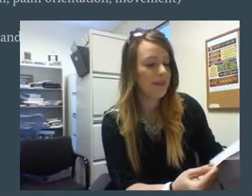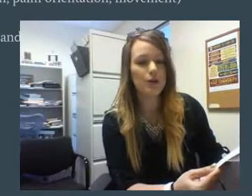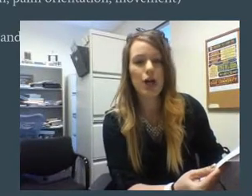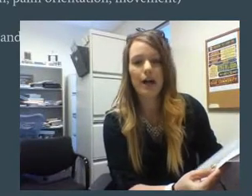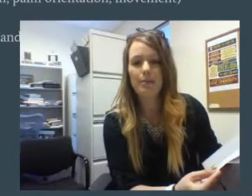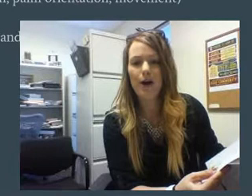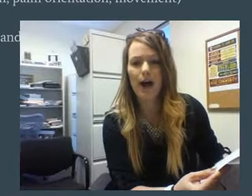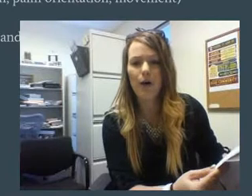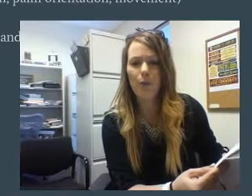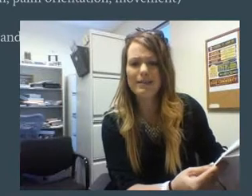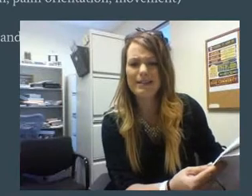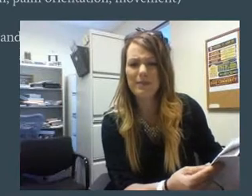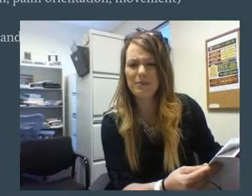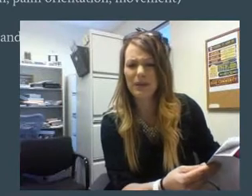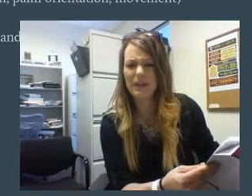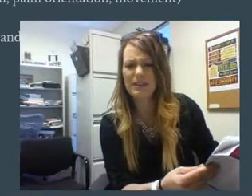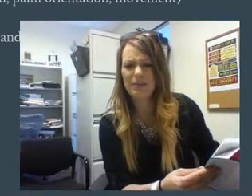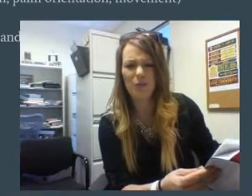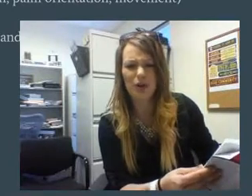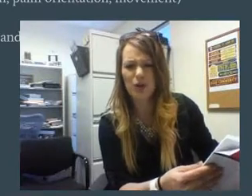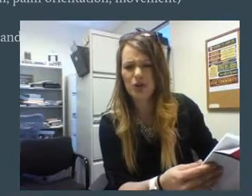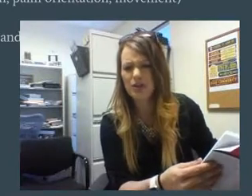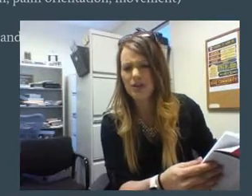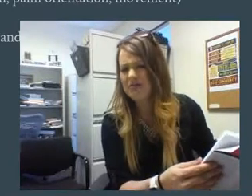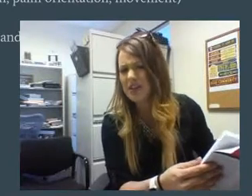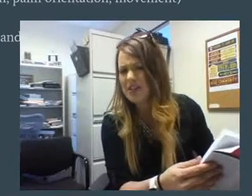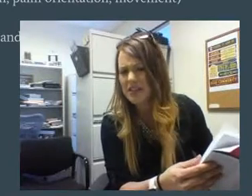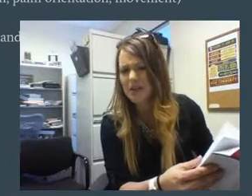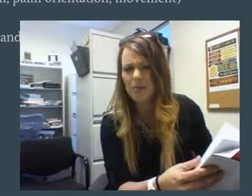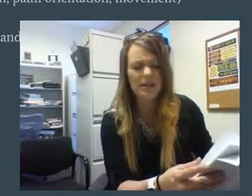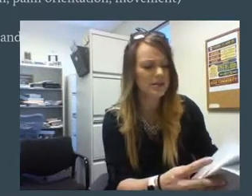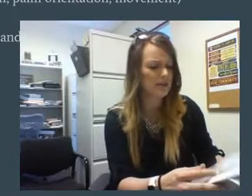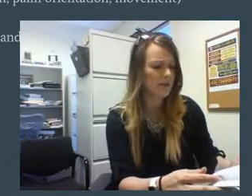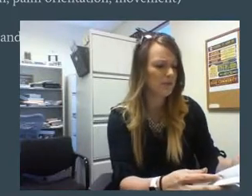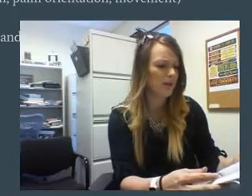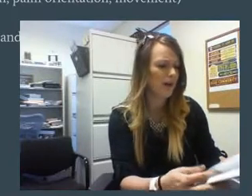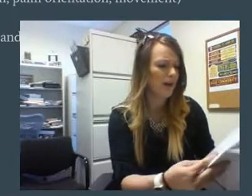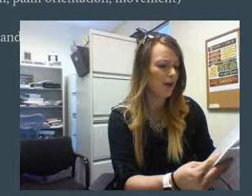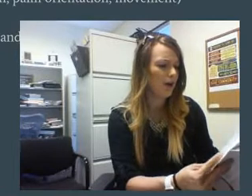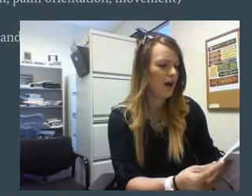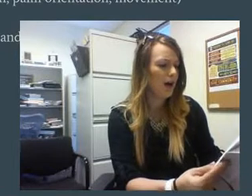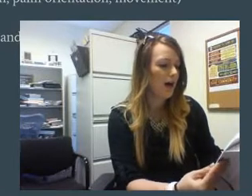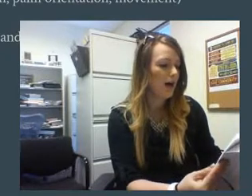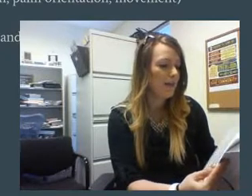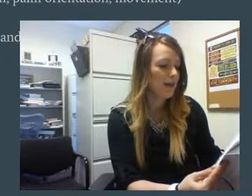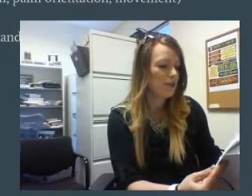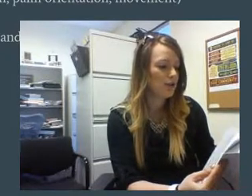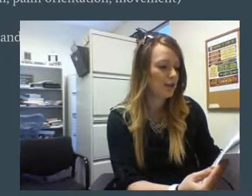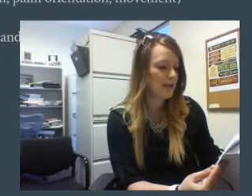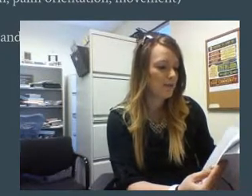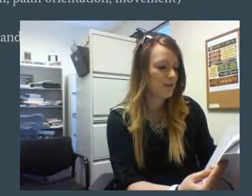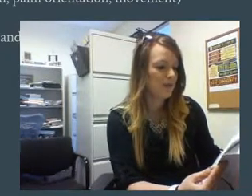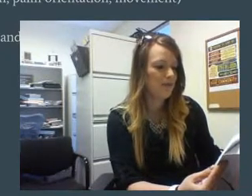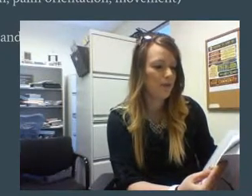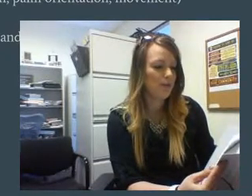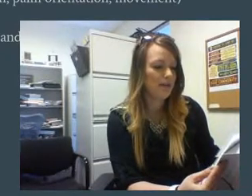But they were talking about how what's acceptable in one culture doesn't necessarily mean it's acceptable in another. And they took